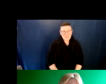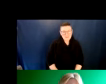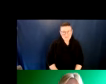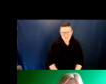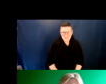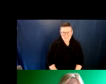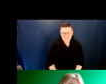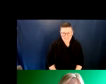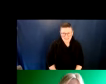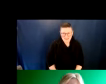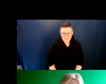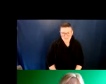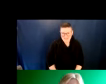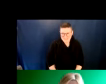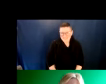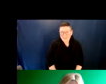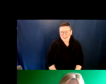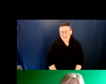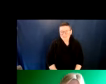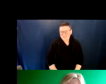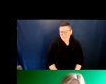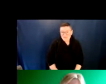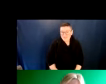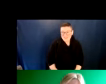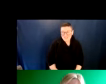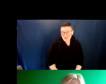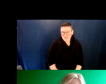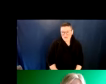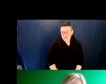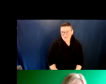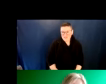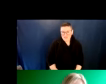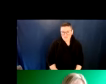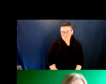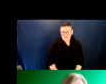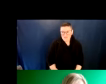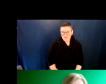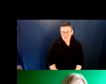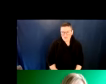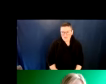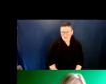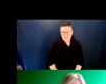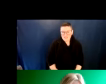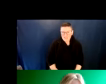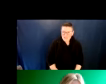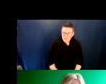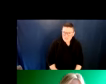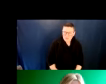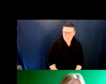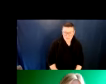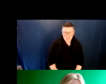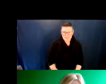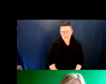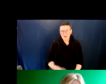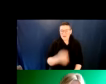aware of it, you won't stop seeing it, I predict. But a lot of people have just, it just never, it's not that noticeable